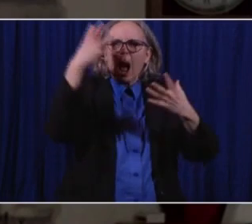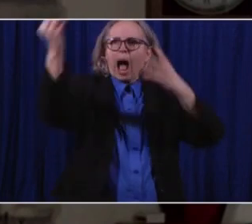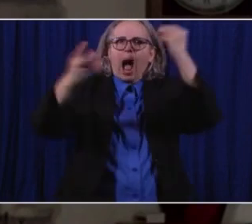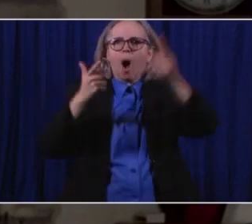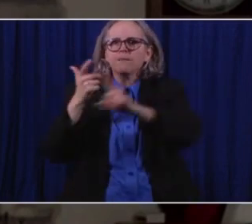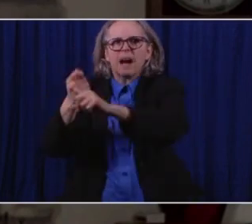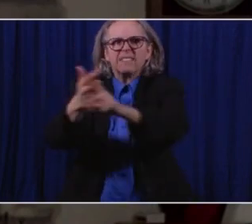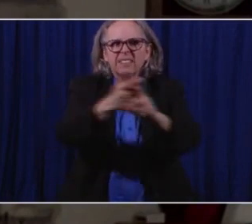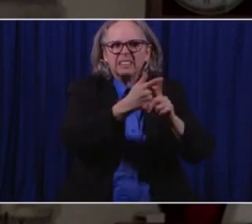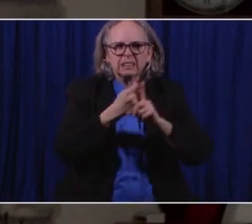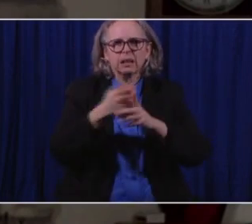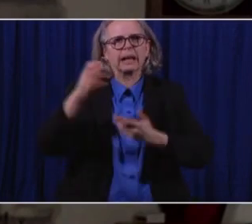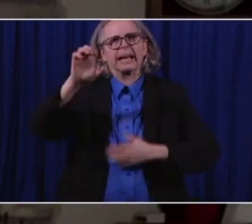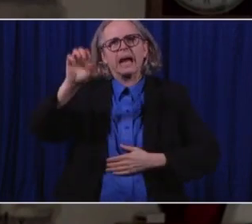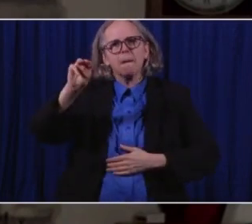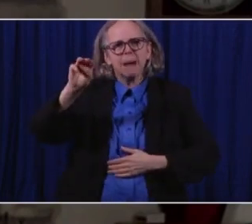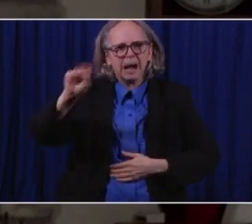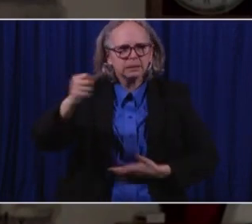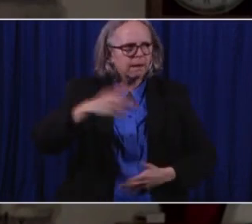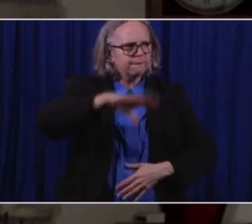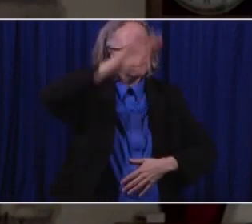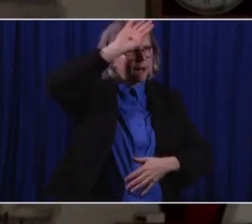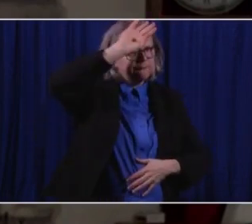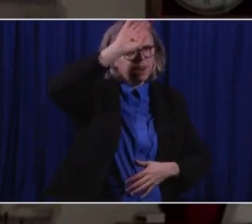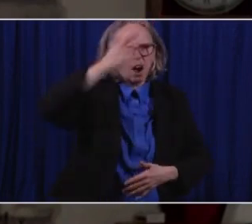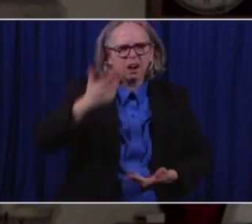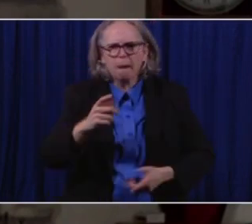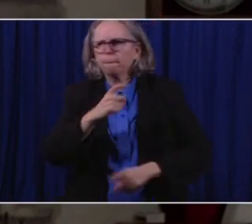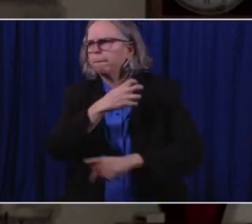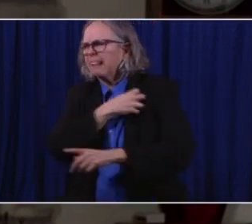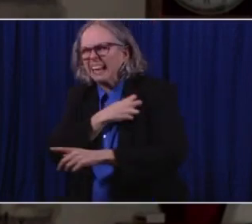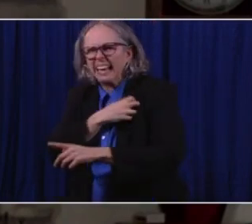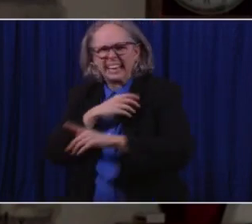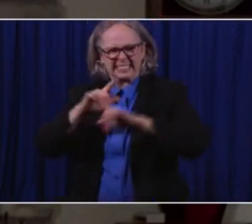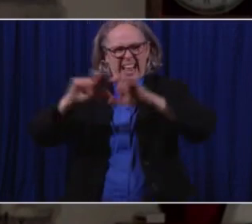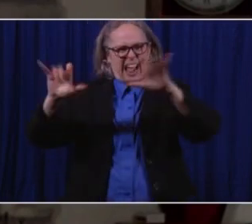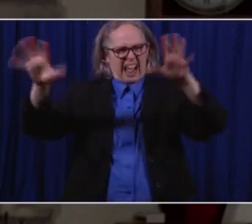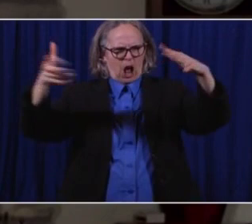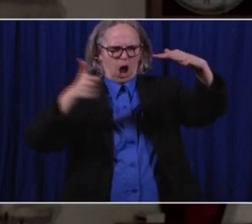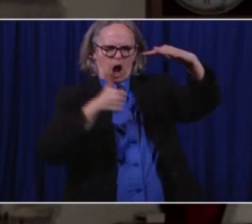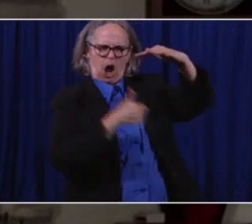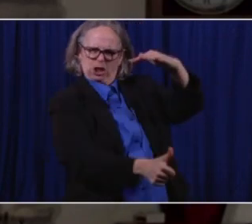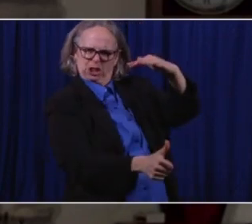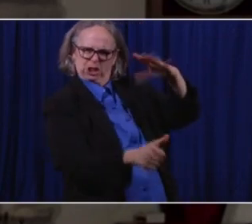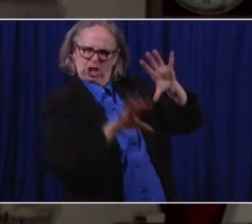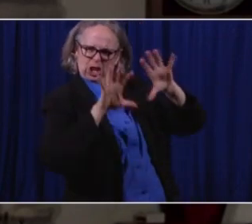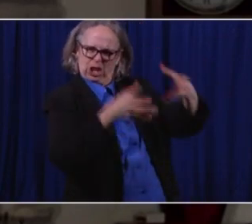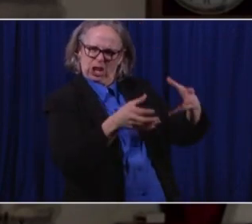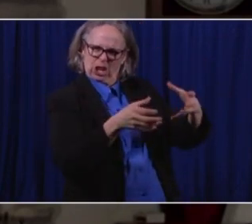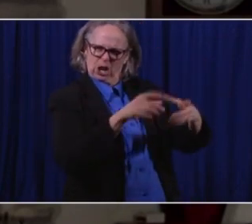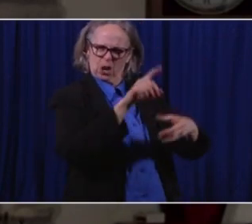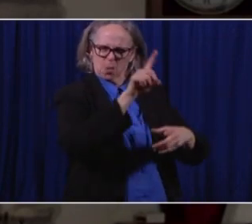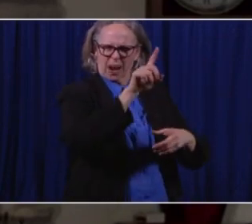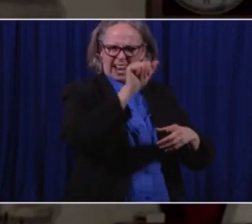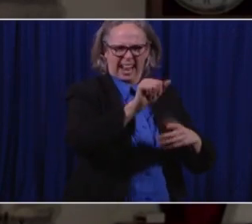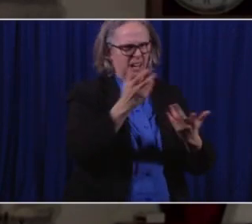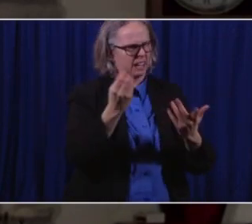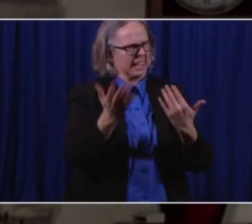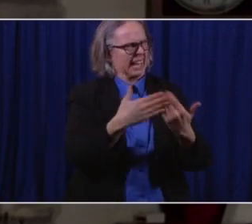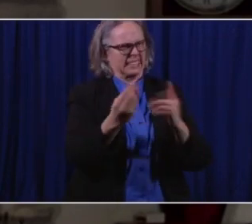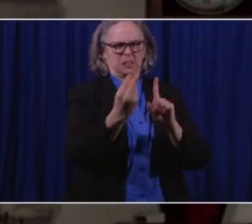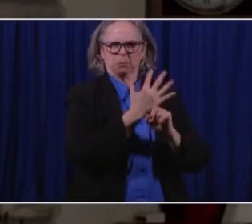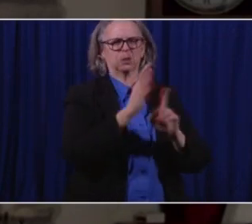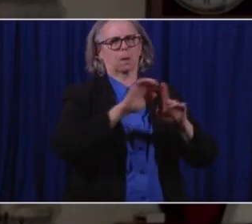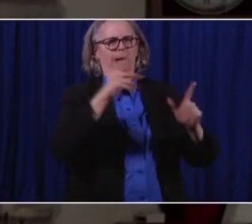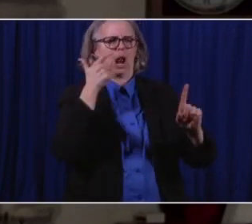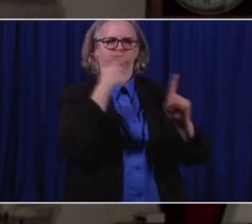EMS, people who are working every day and many times are coming in contact with people with COVID,